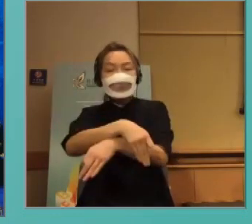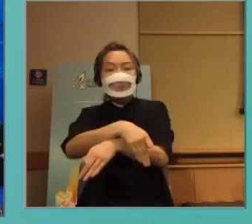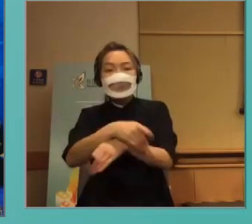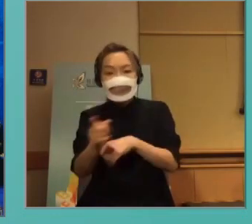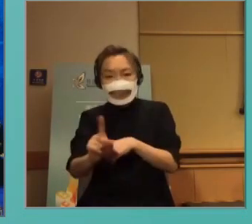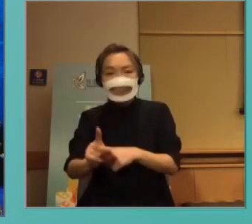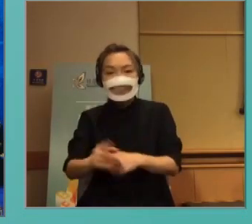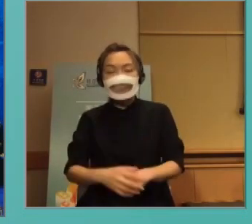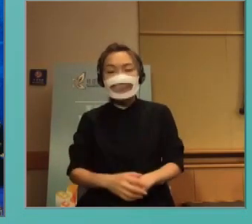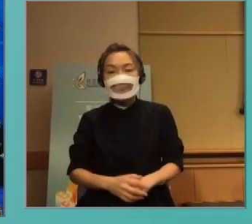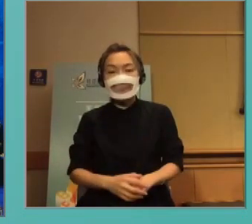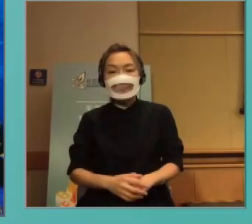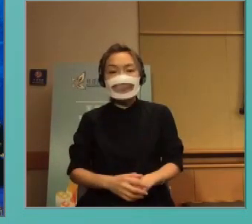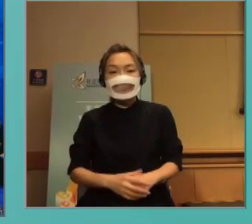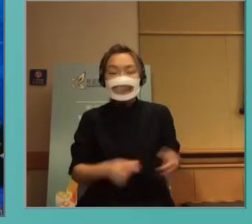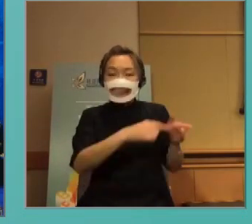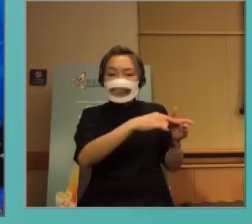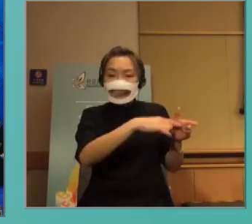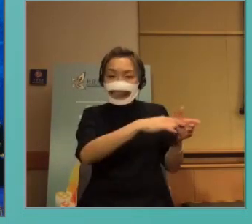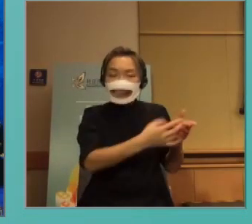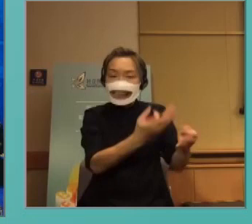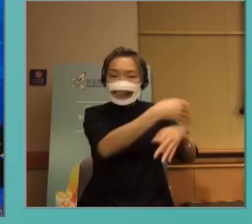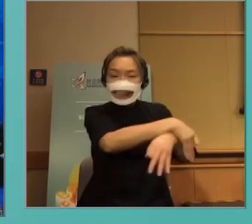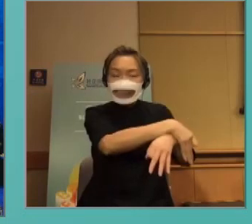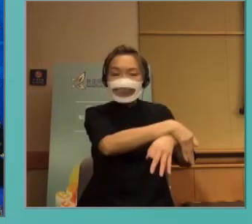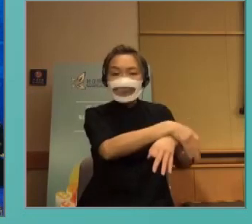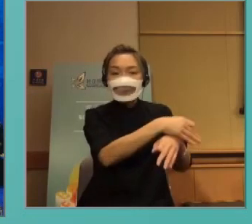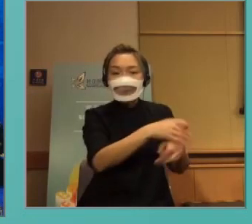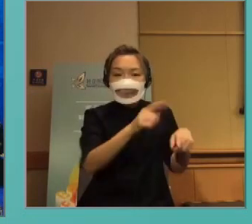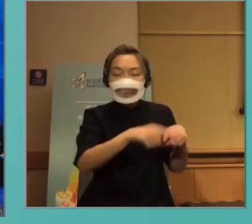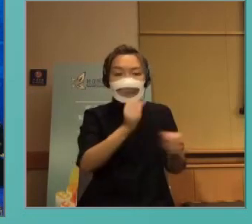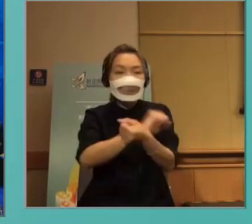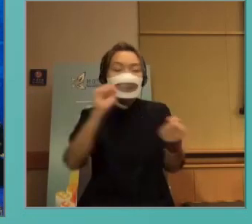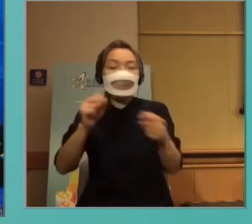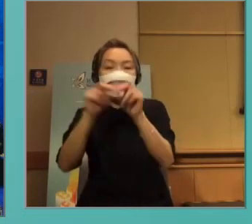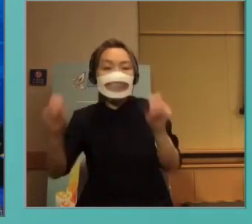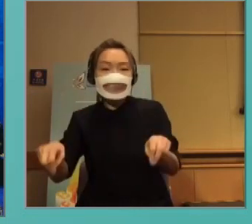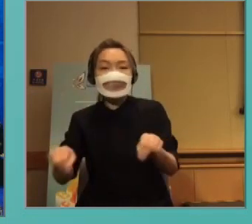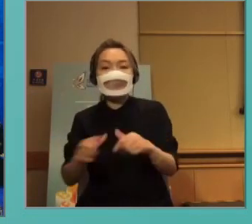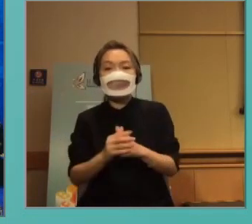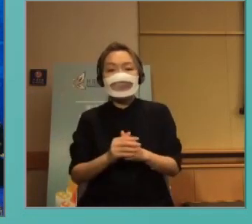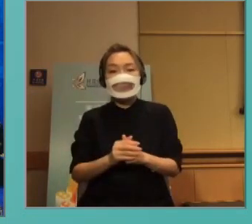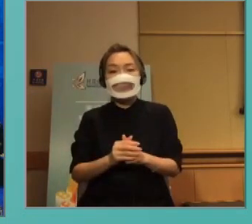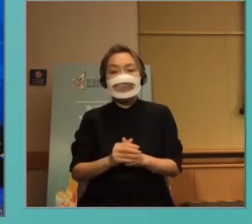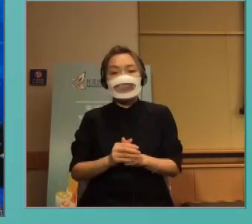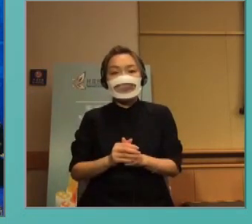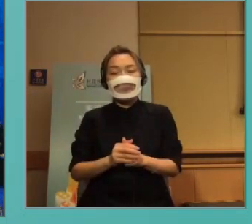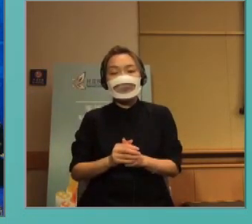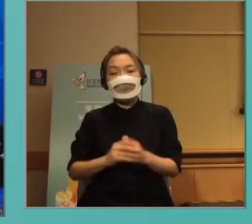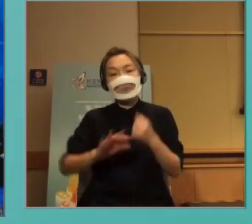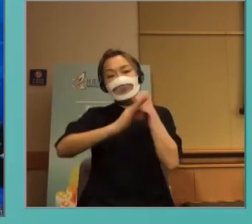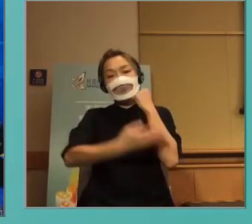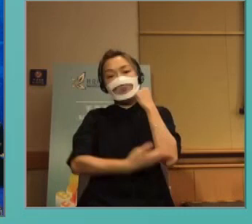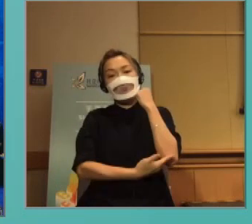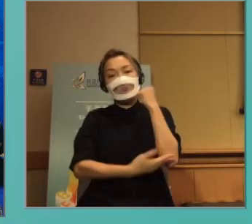problem. One of the things that I've written for the Law Society about, for example, is about crypto wills. And if you have wills that